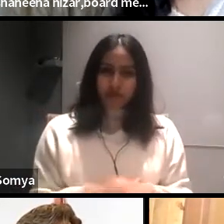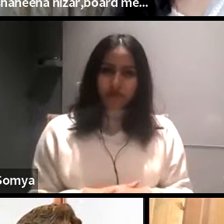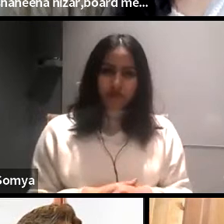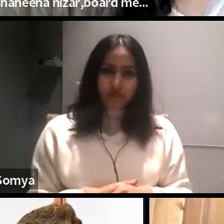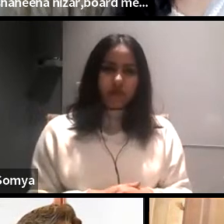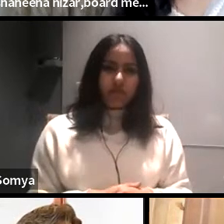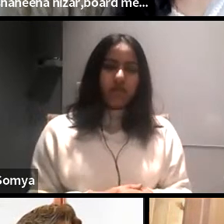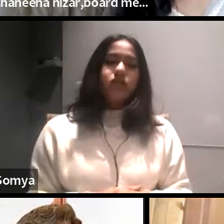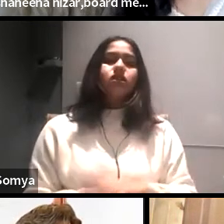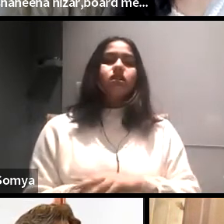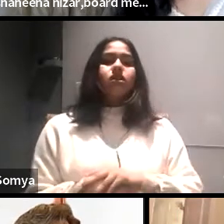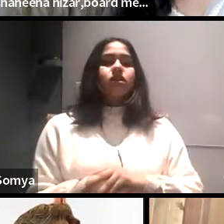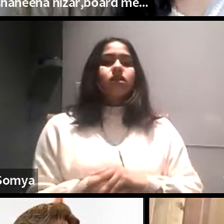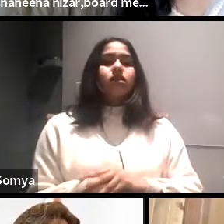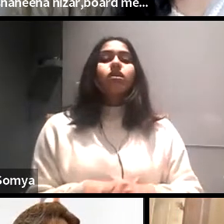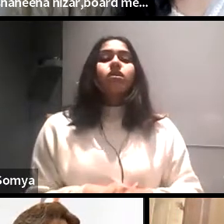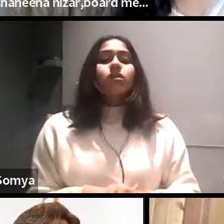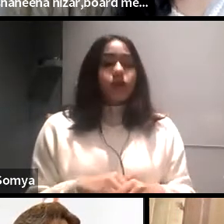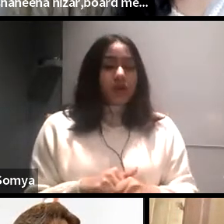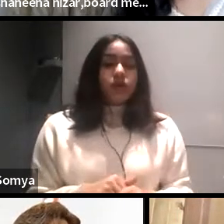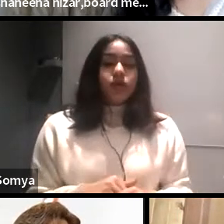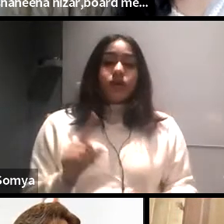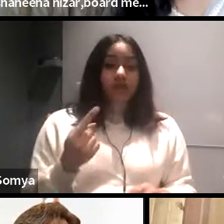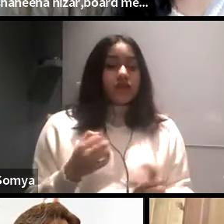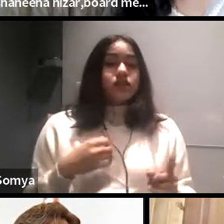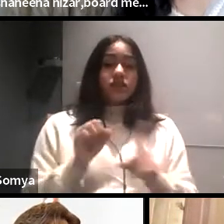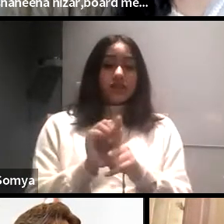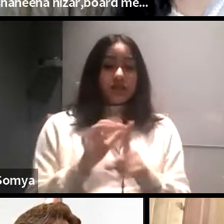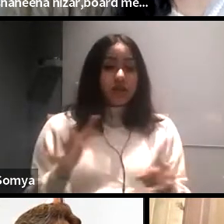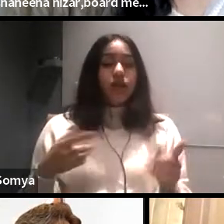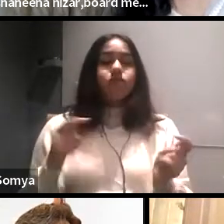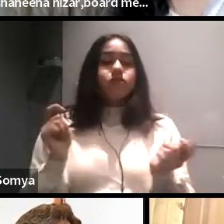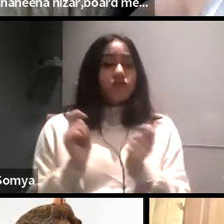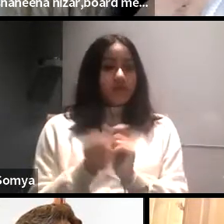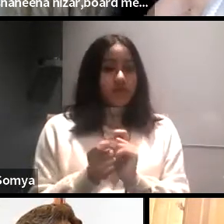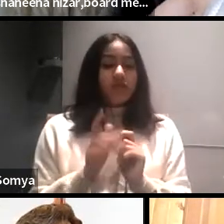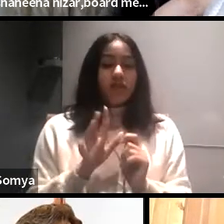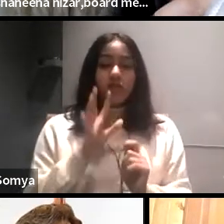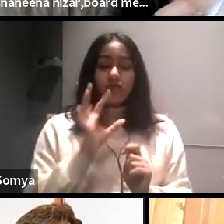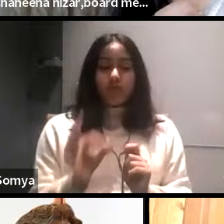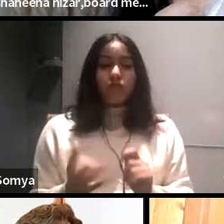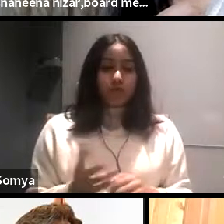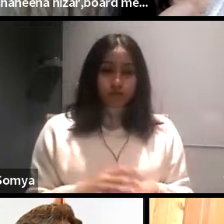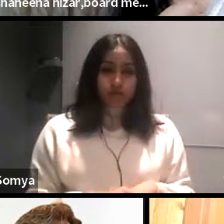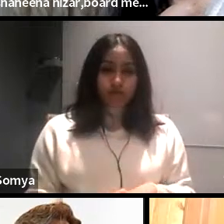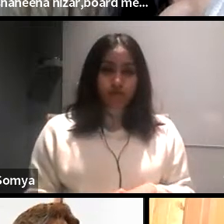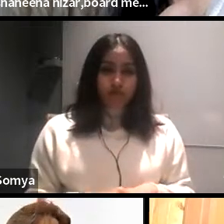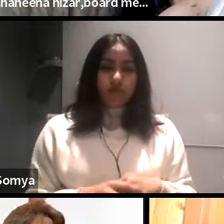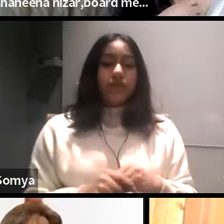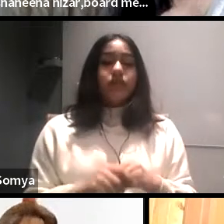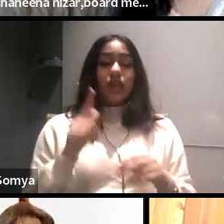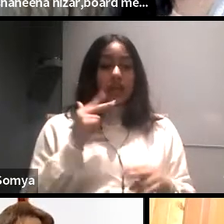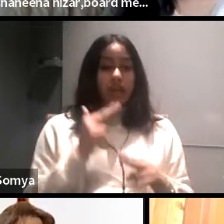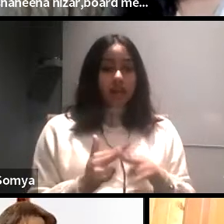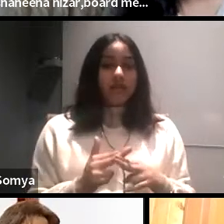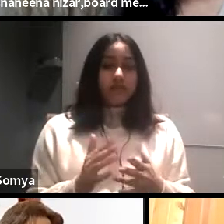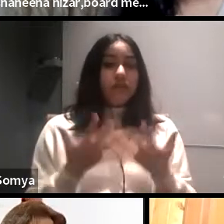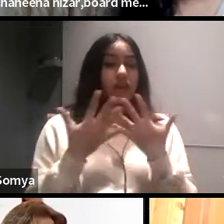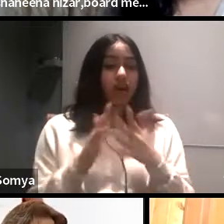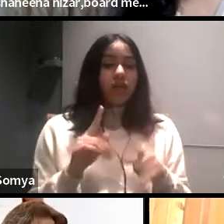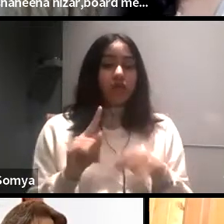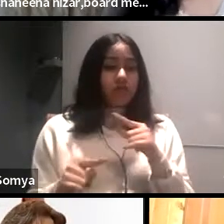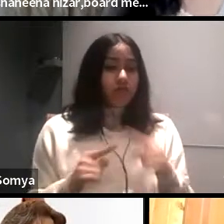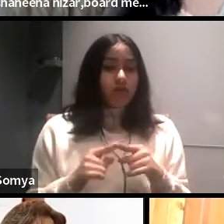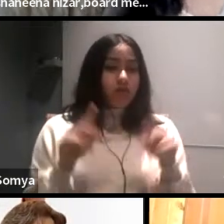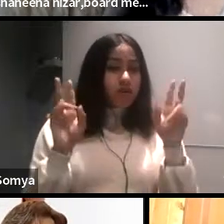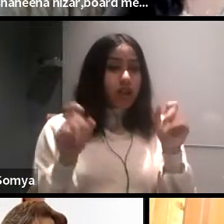But actually, how do we affect this change culturally? Is actually, we've been talking in the chat about 50% of the